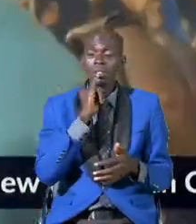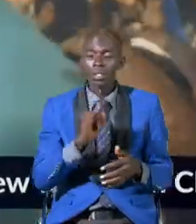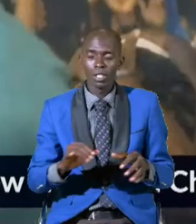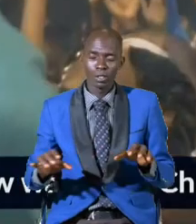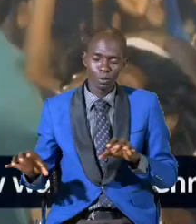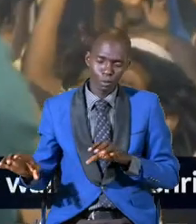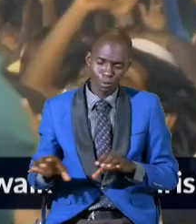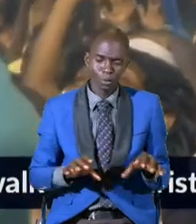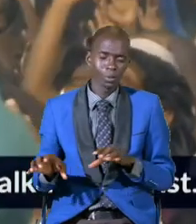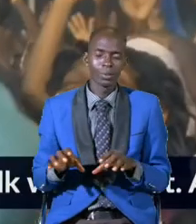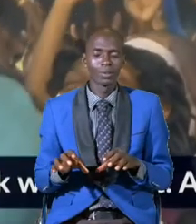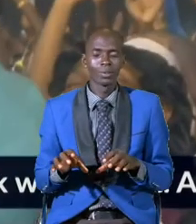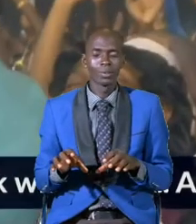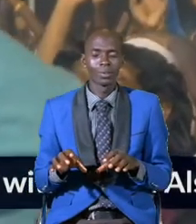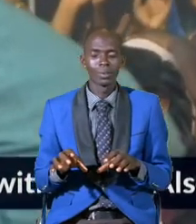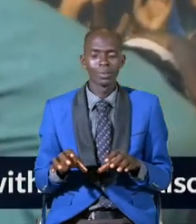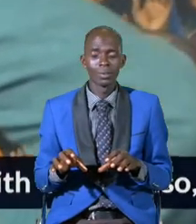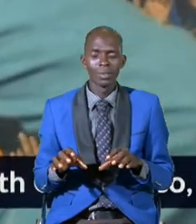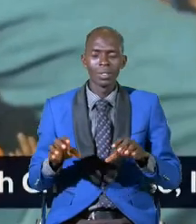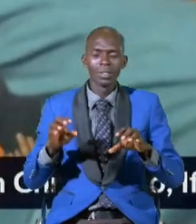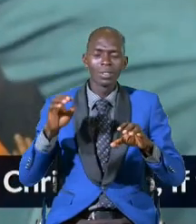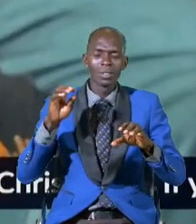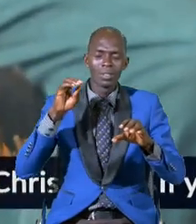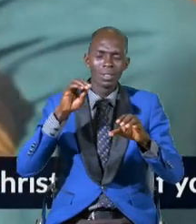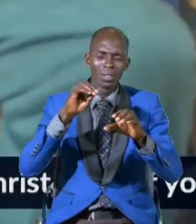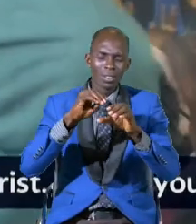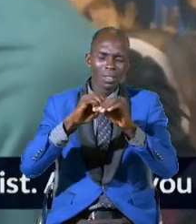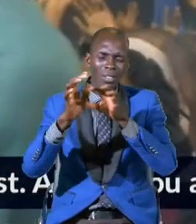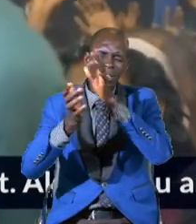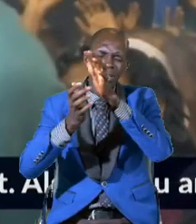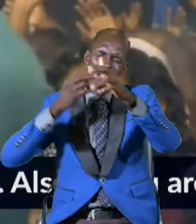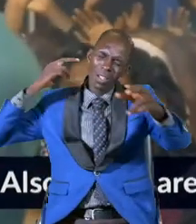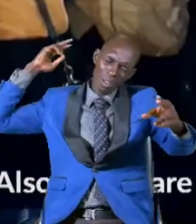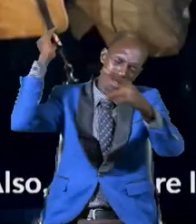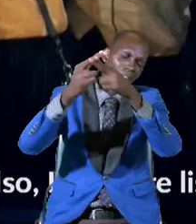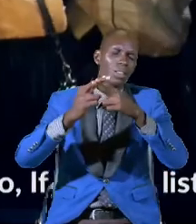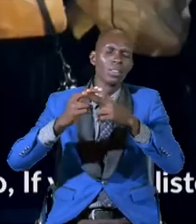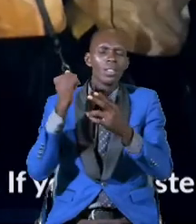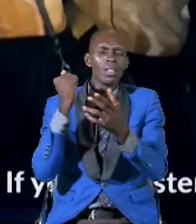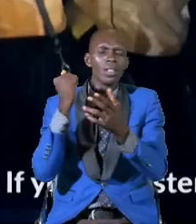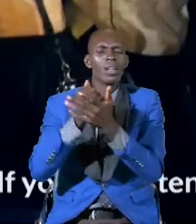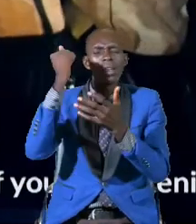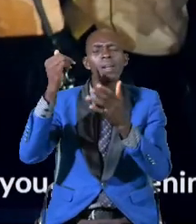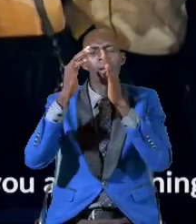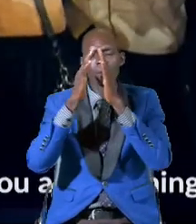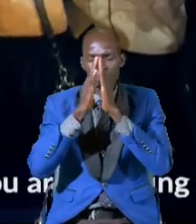done. In Jesus' name I pray.